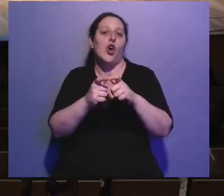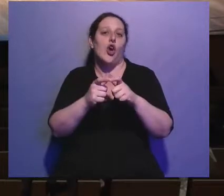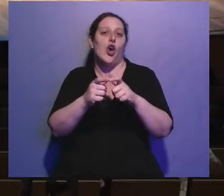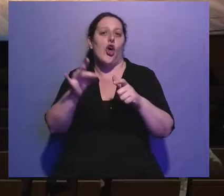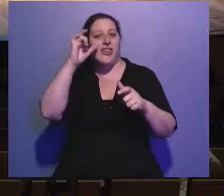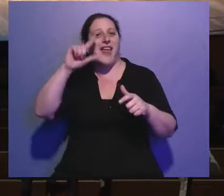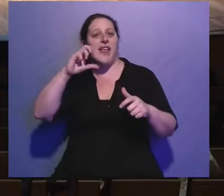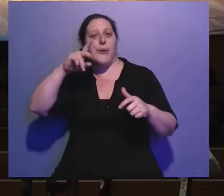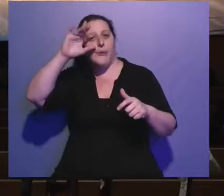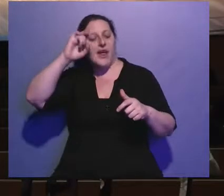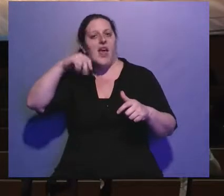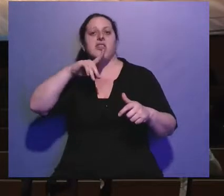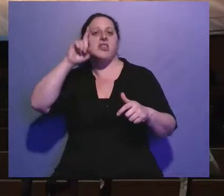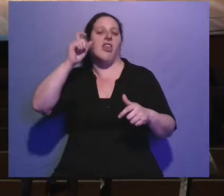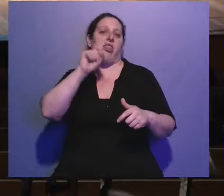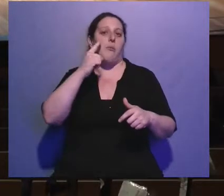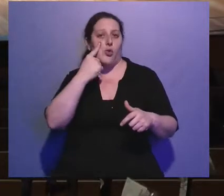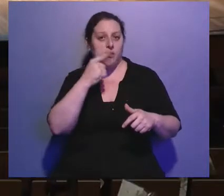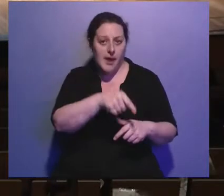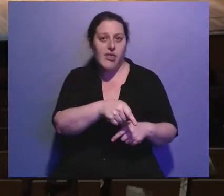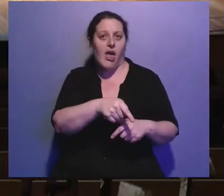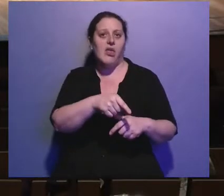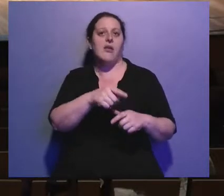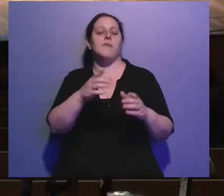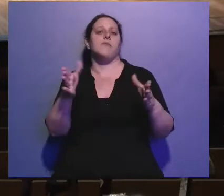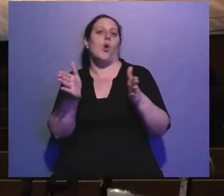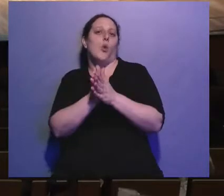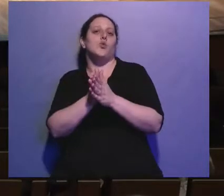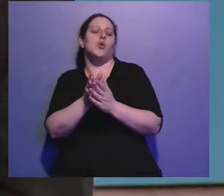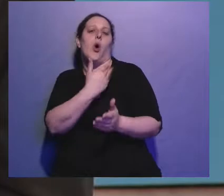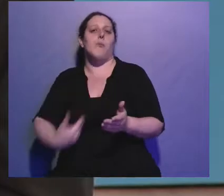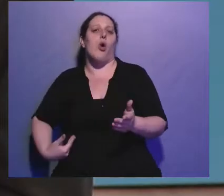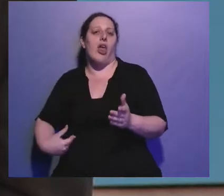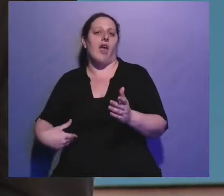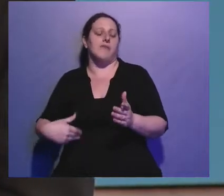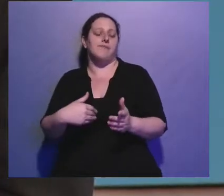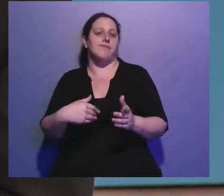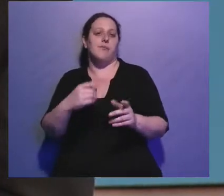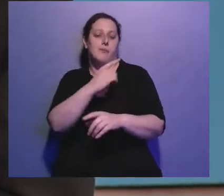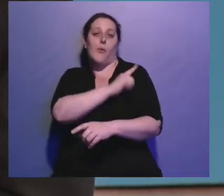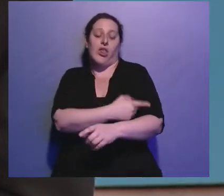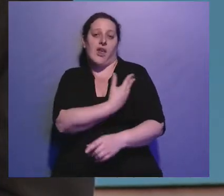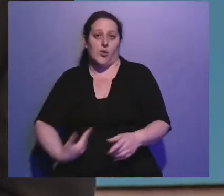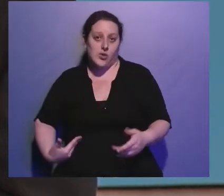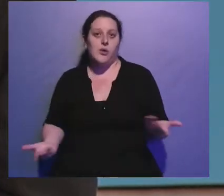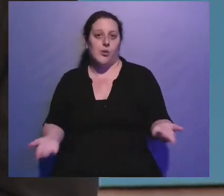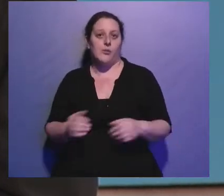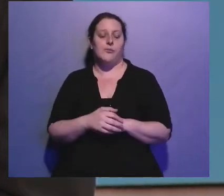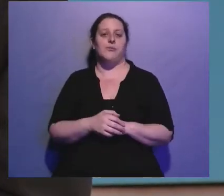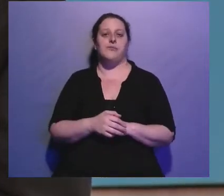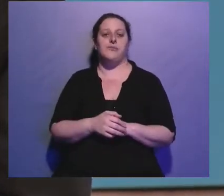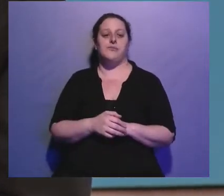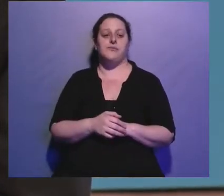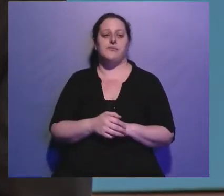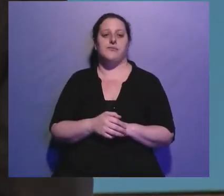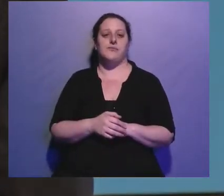the law. I think that the city councils play a very important role there. I believe that awareness raising has